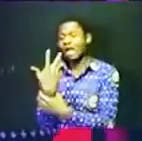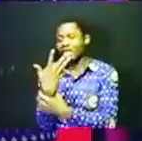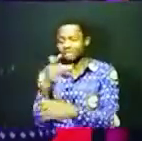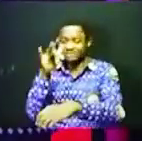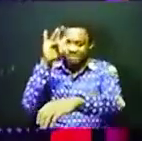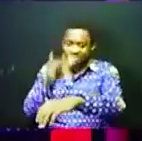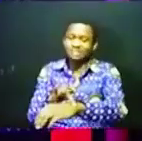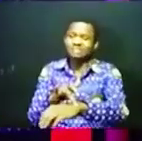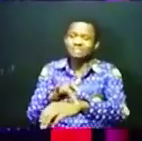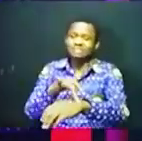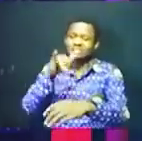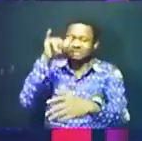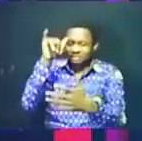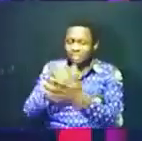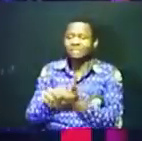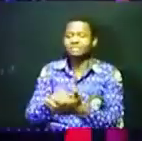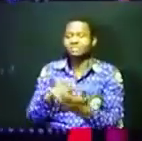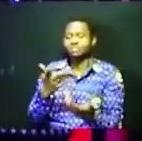Verse